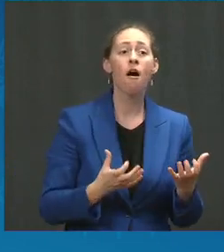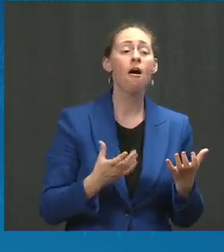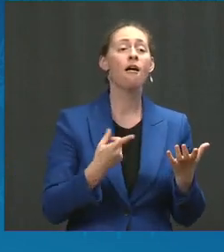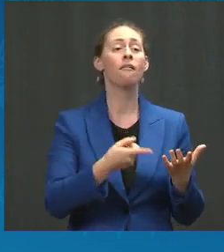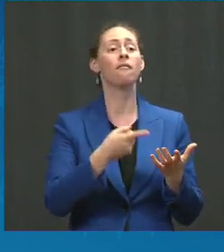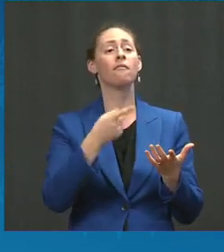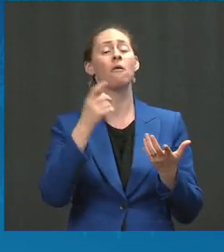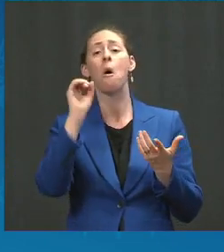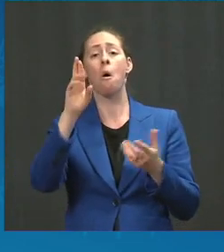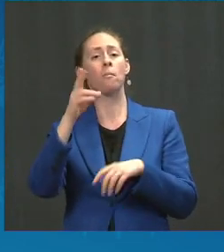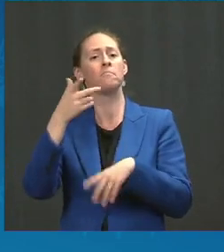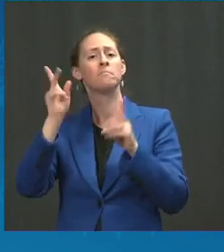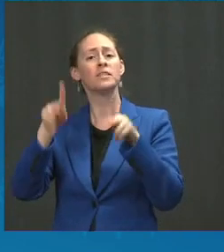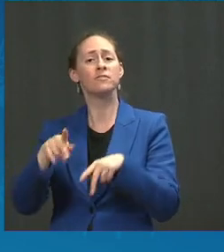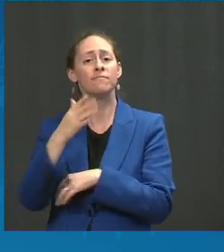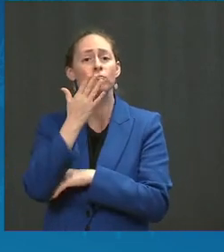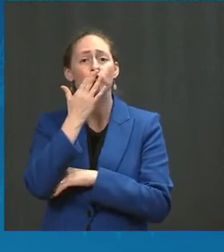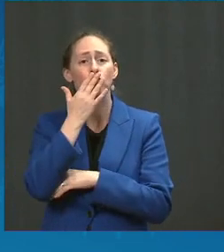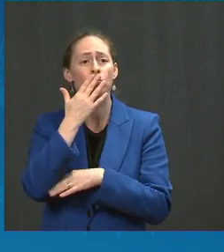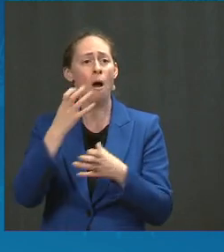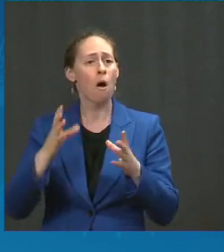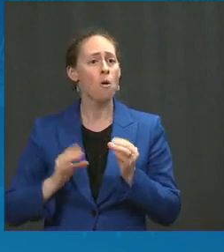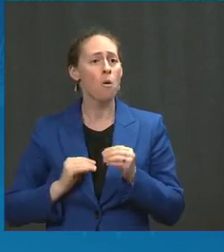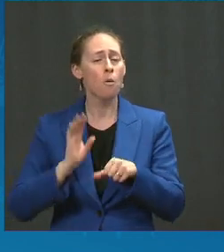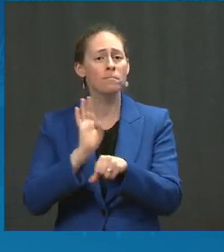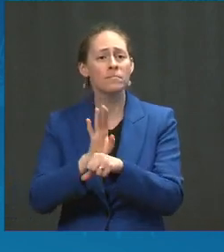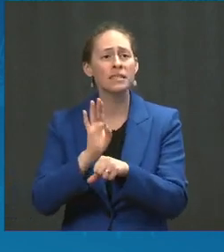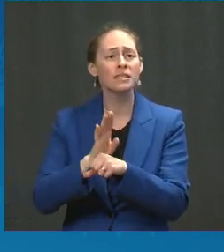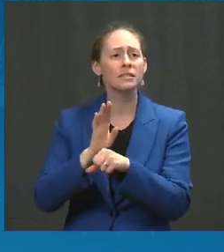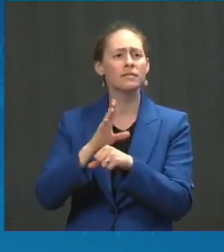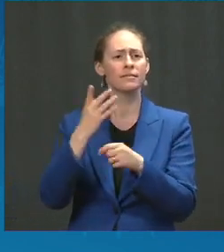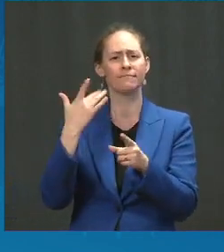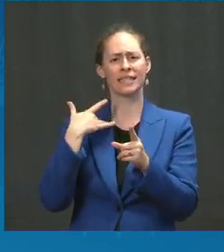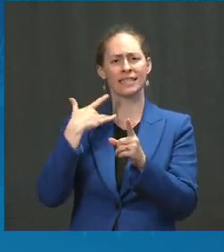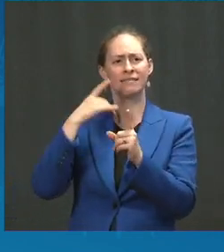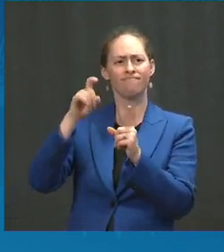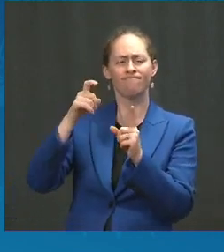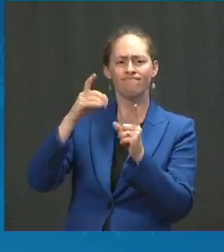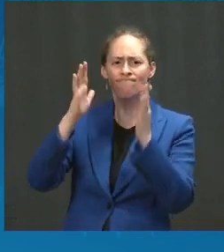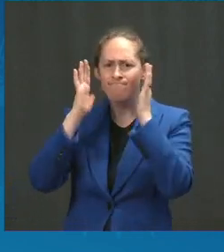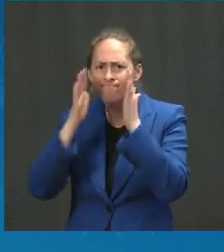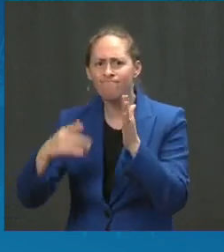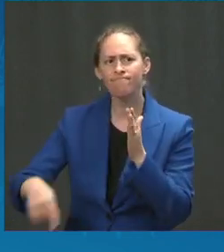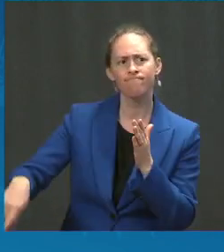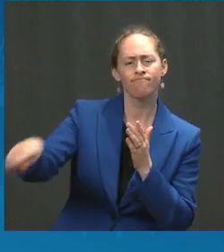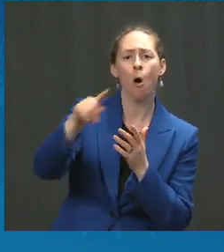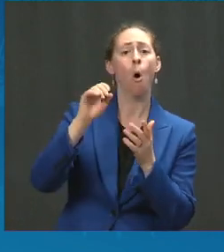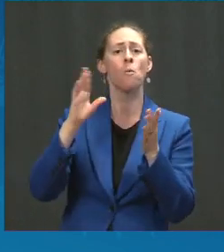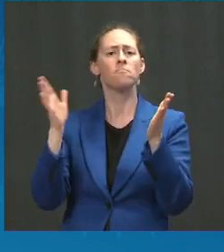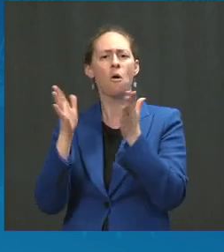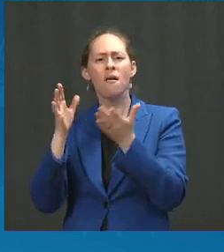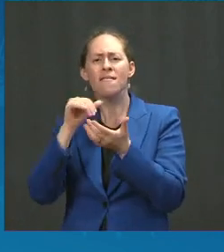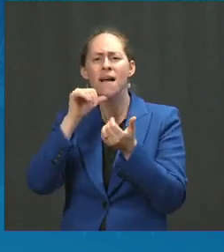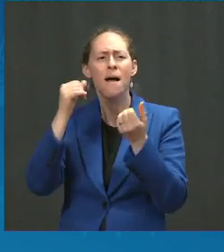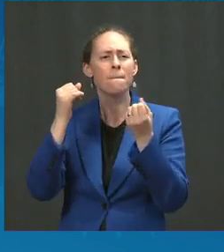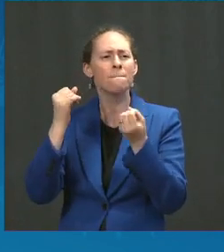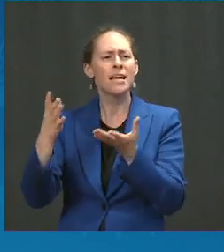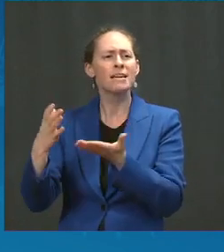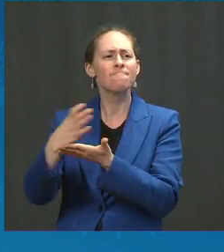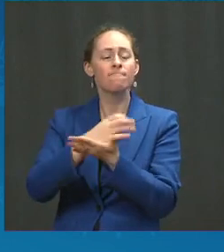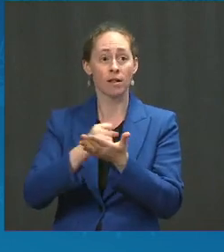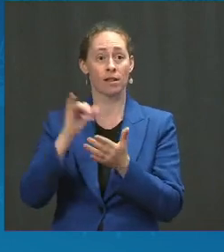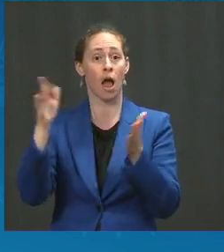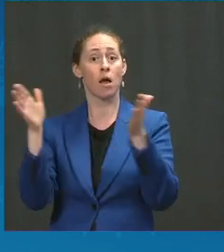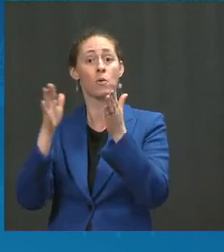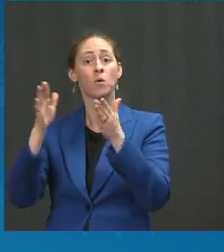serve local communities or low-income communities. Community lenders, on the other hand, well, they understand